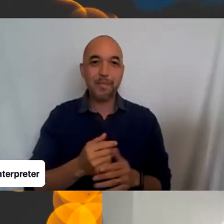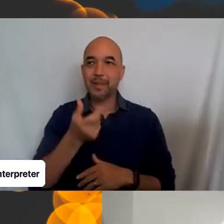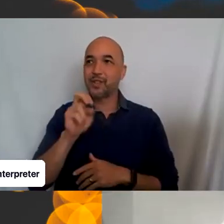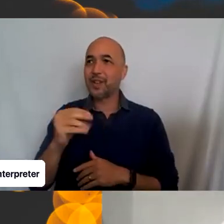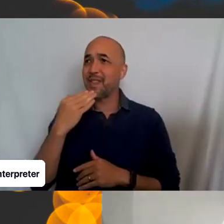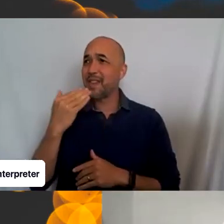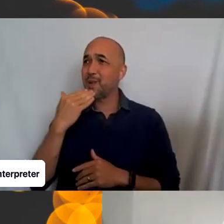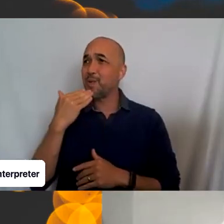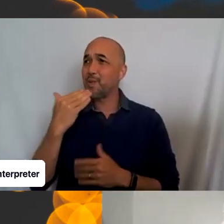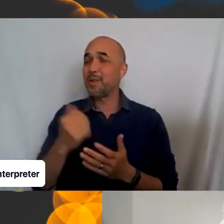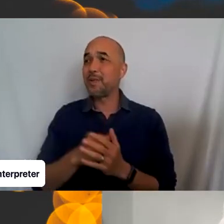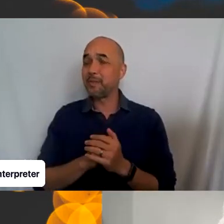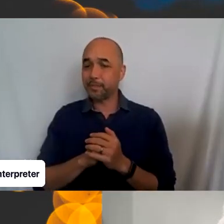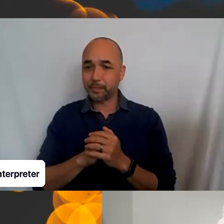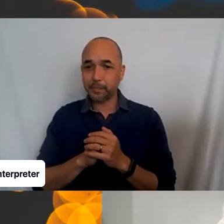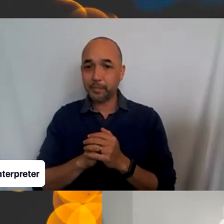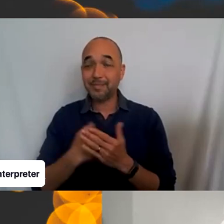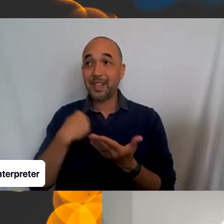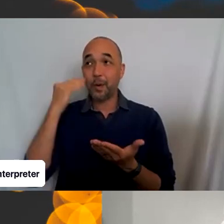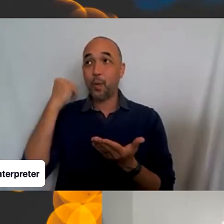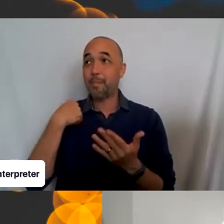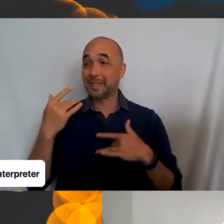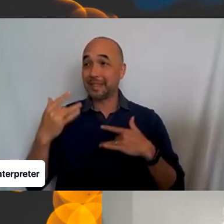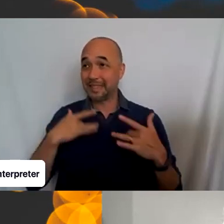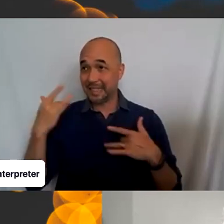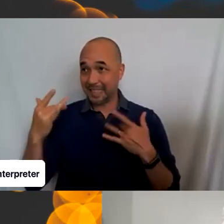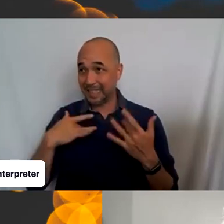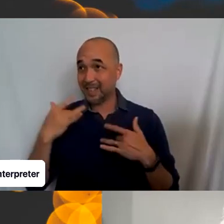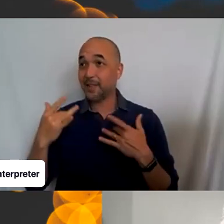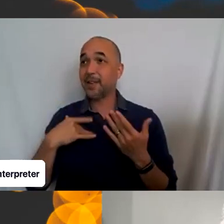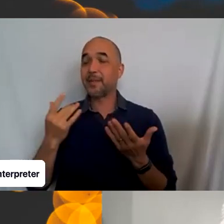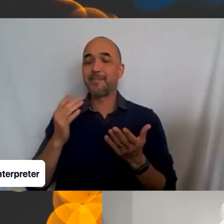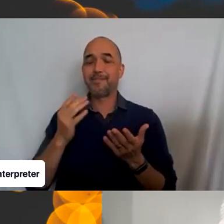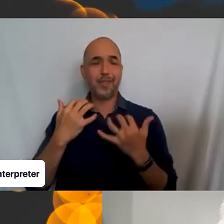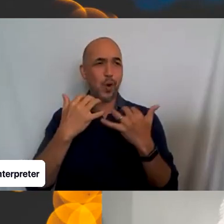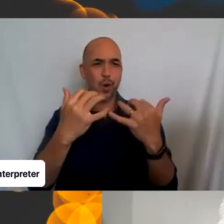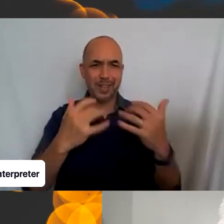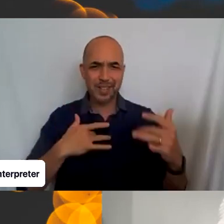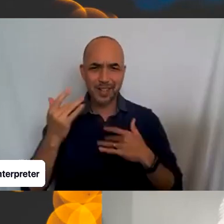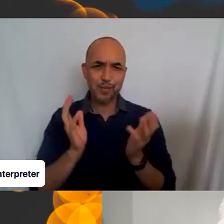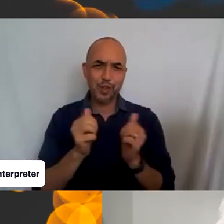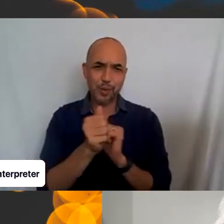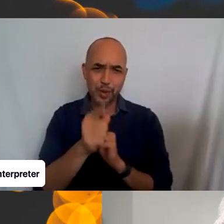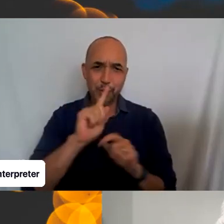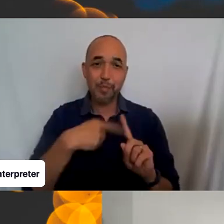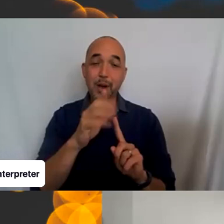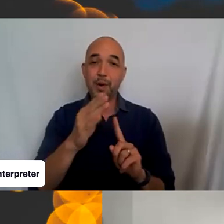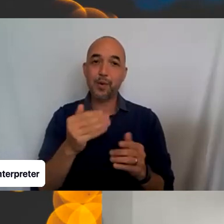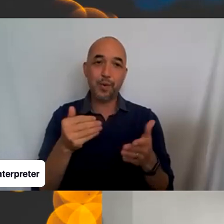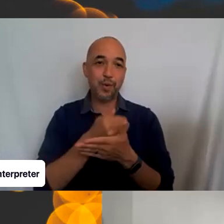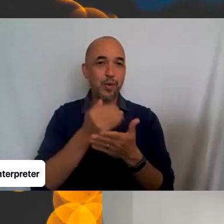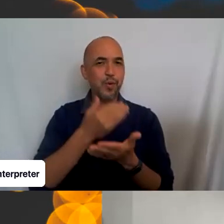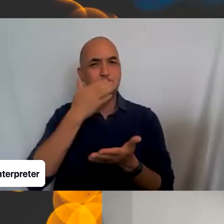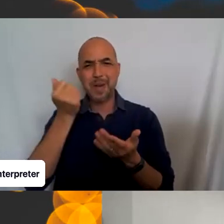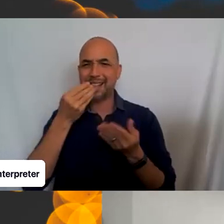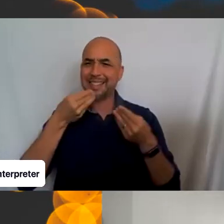here. I know I'm very excited, and our audience is so excited to be chatting with you about your new best-selling novel, The